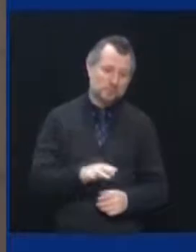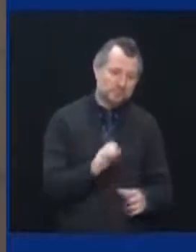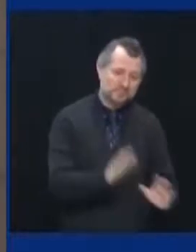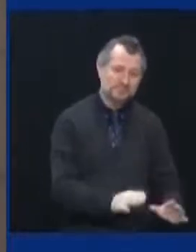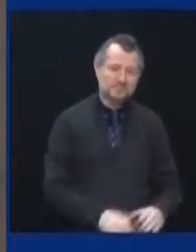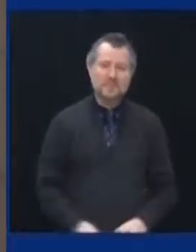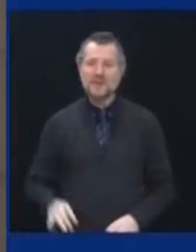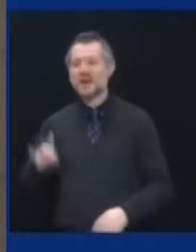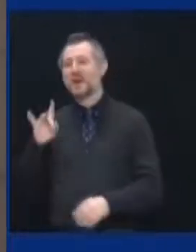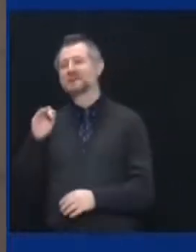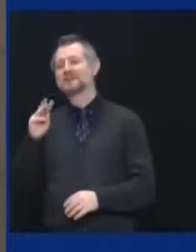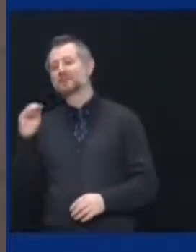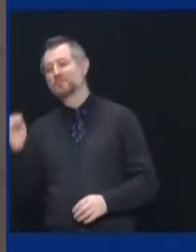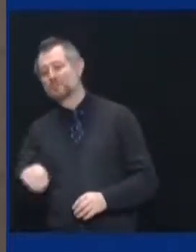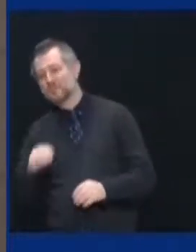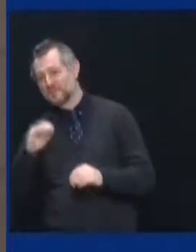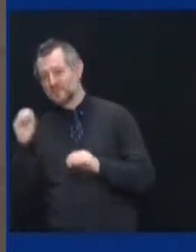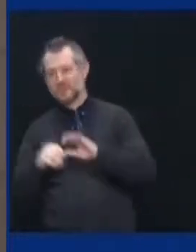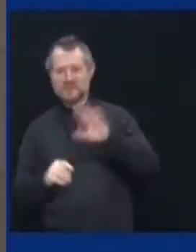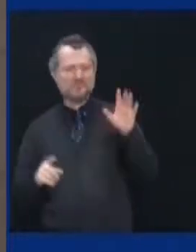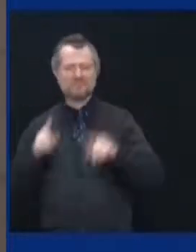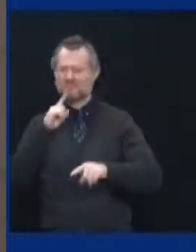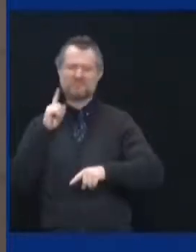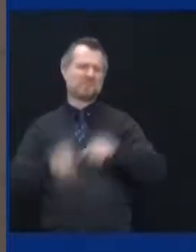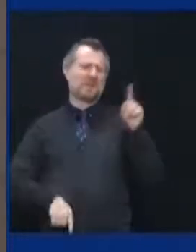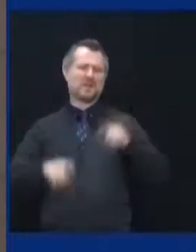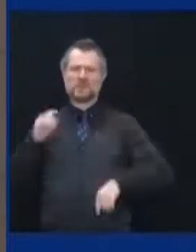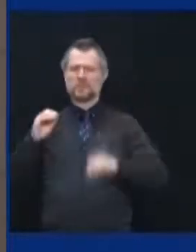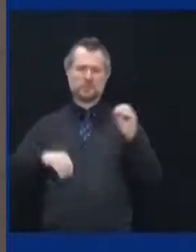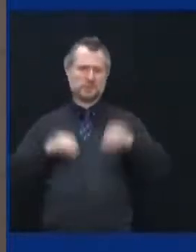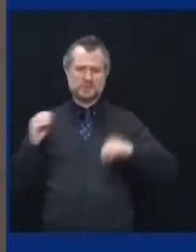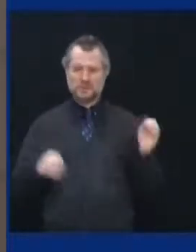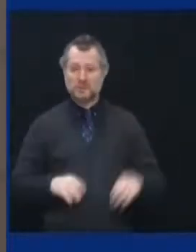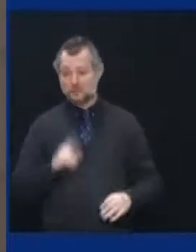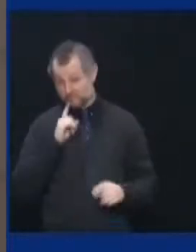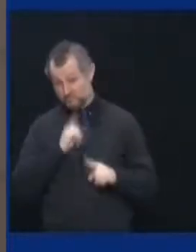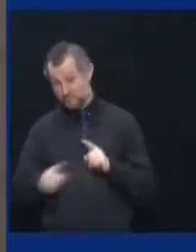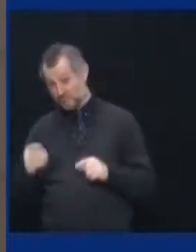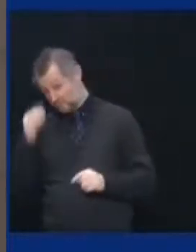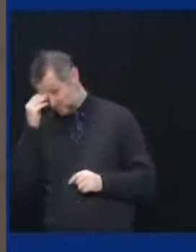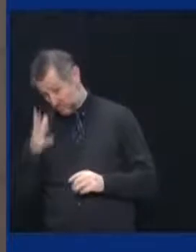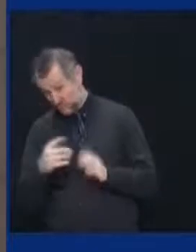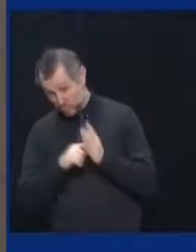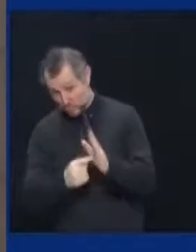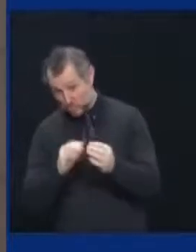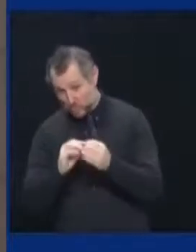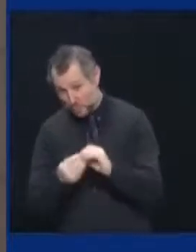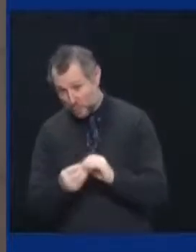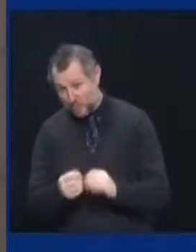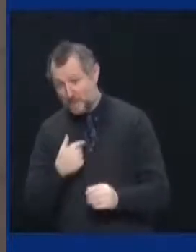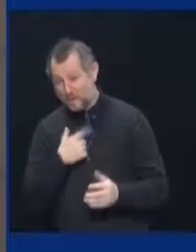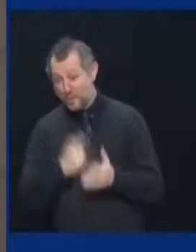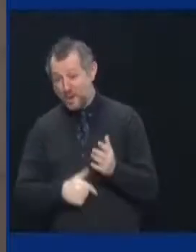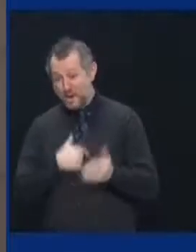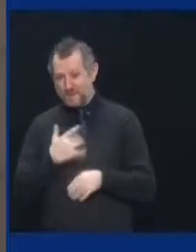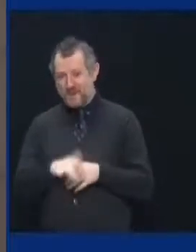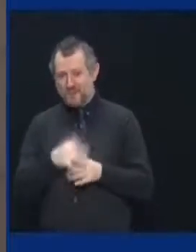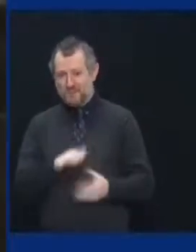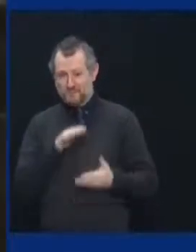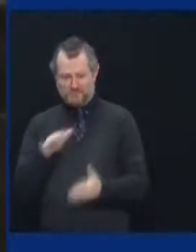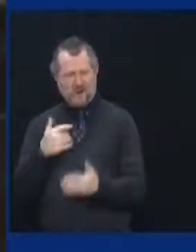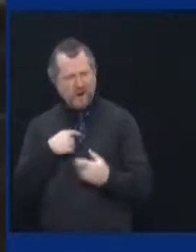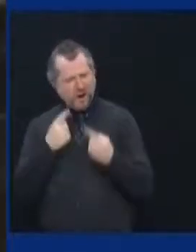to 86%. It varies by region. But the administration numbers show that based on what we have on hand so far, New York is doing very well.